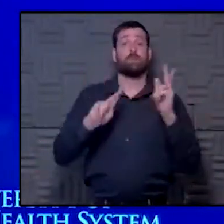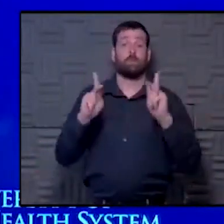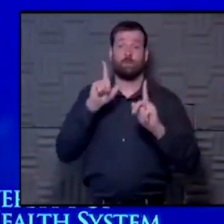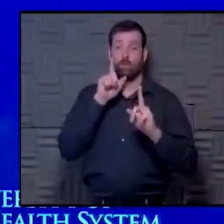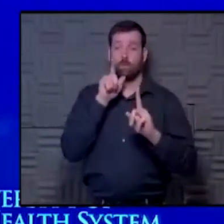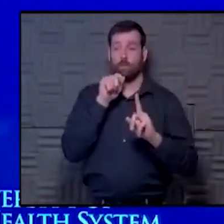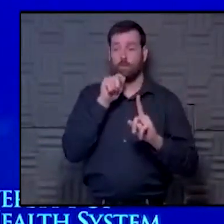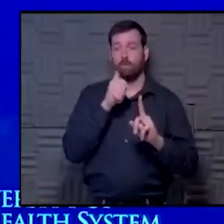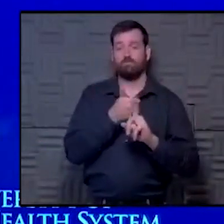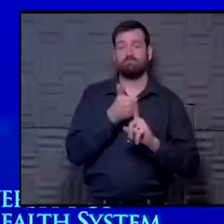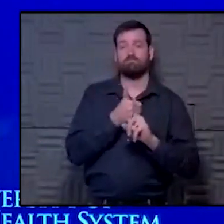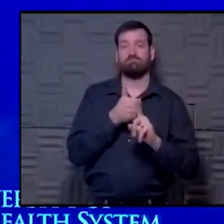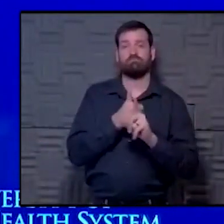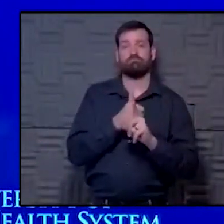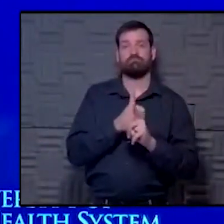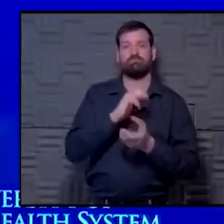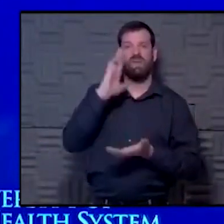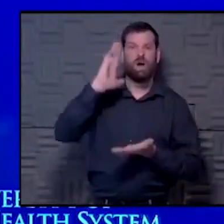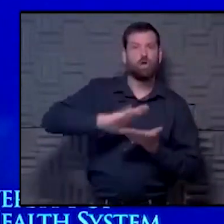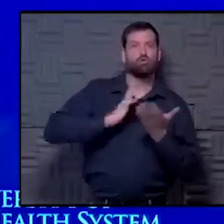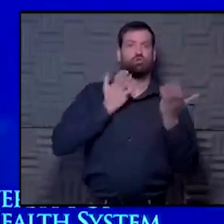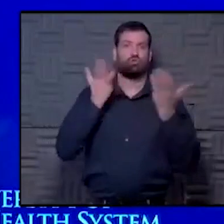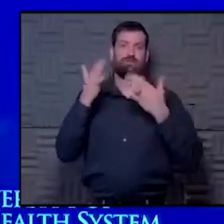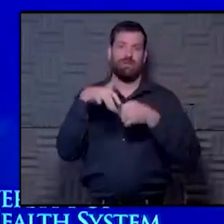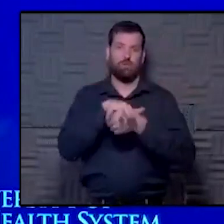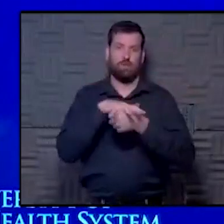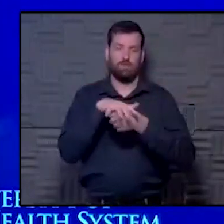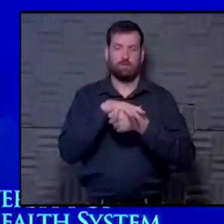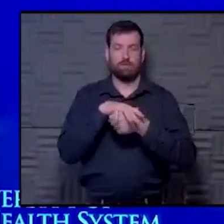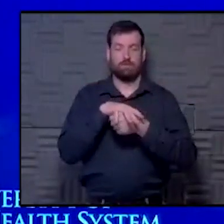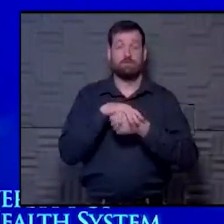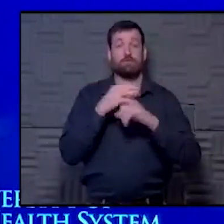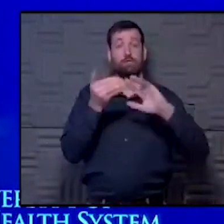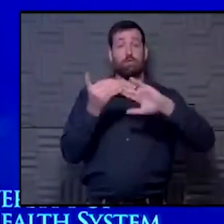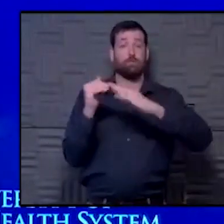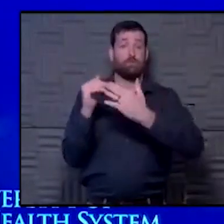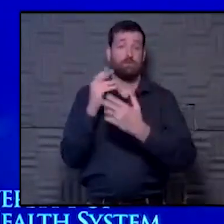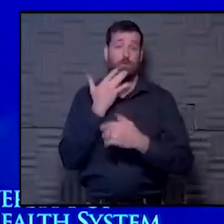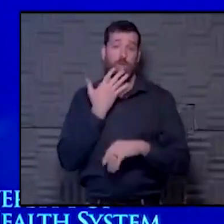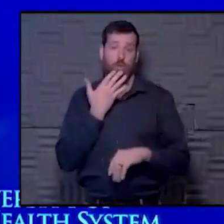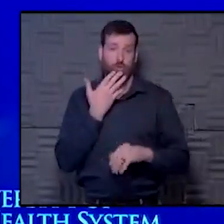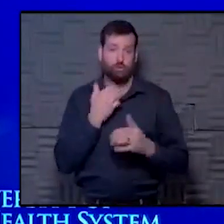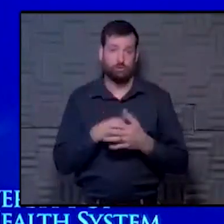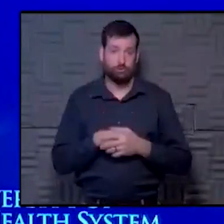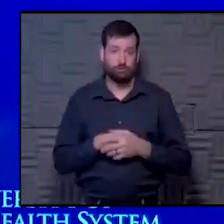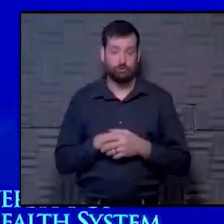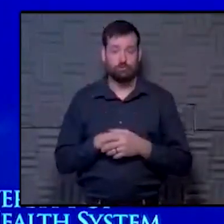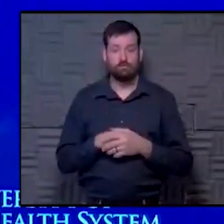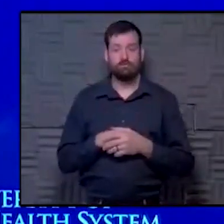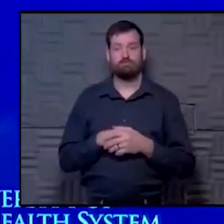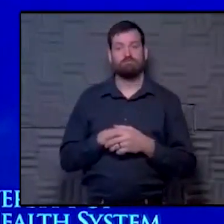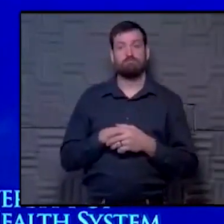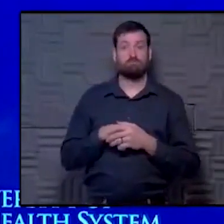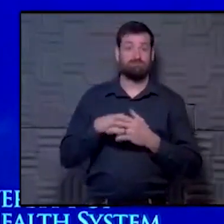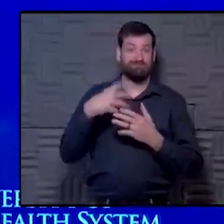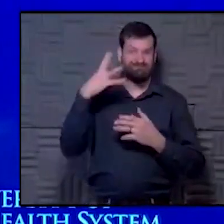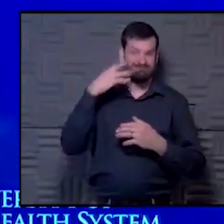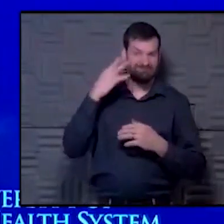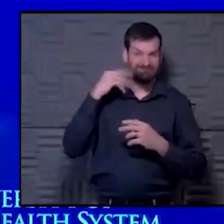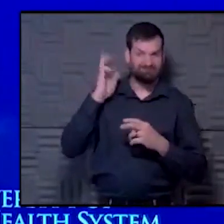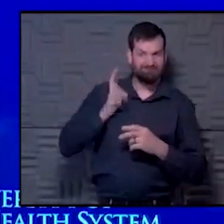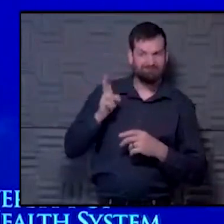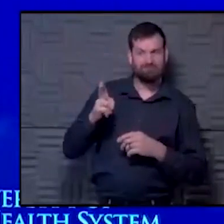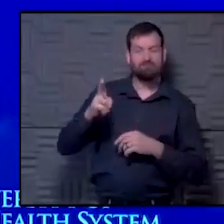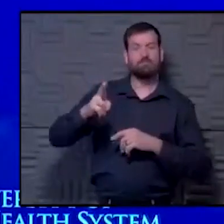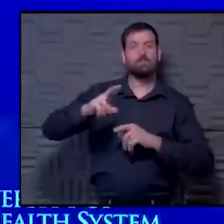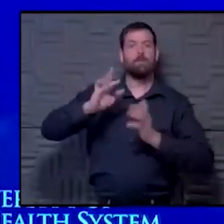in underserved areas and especially in communities of color where there has been issues of medical experimentation in the past and a lack